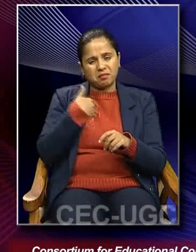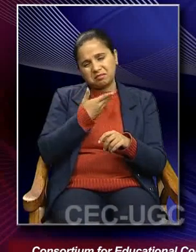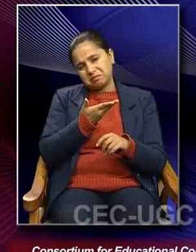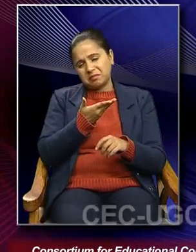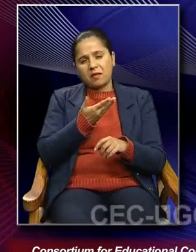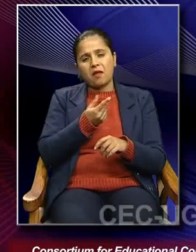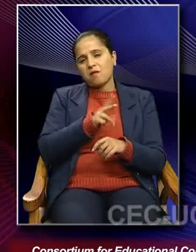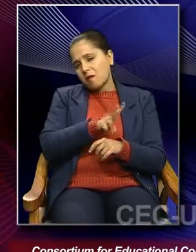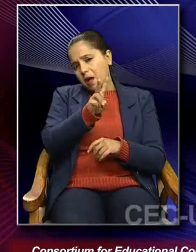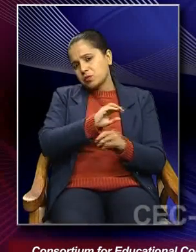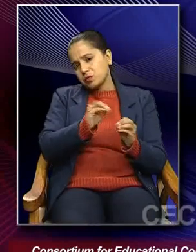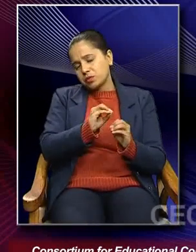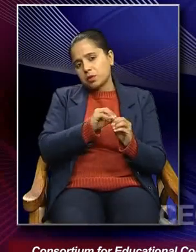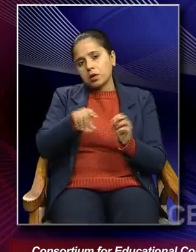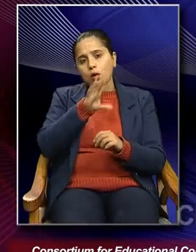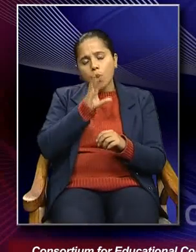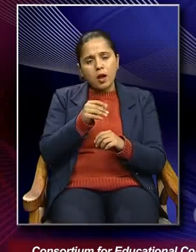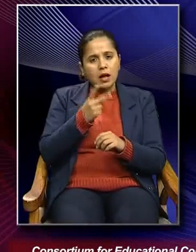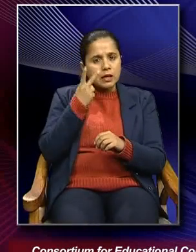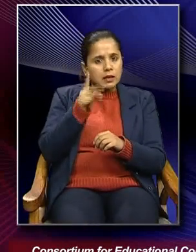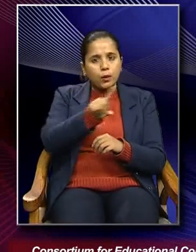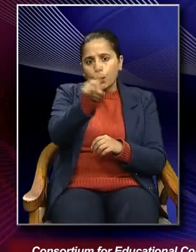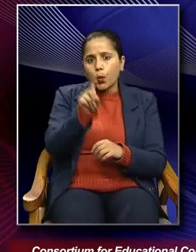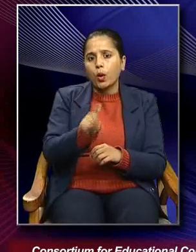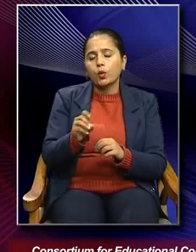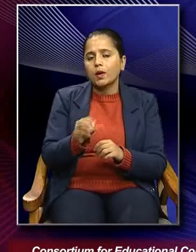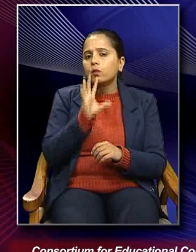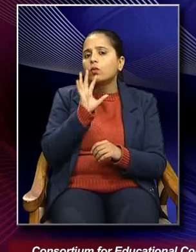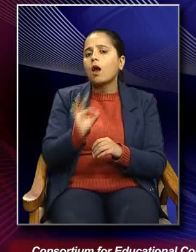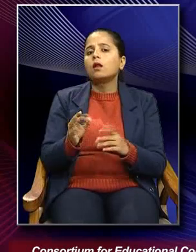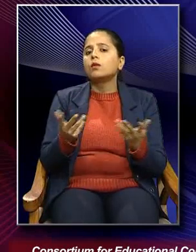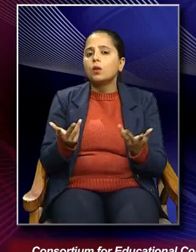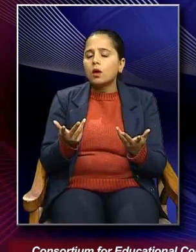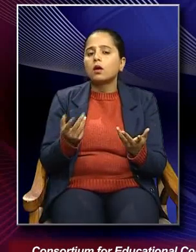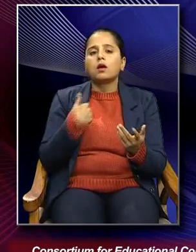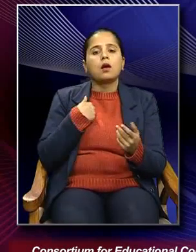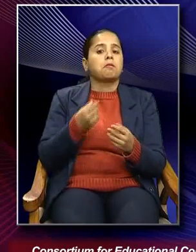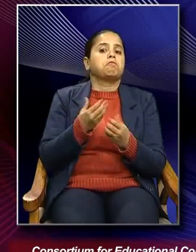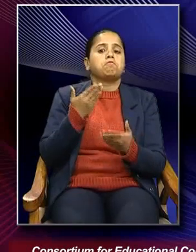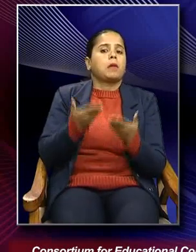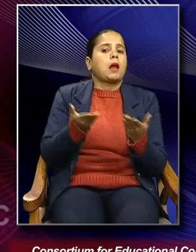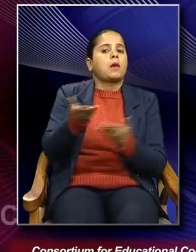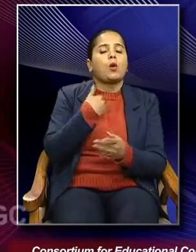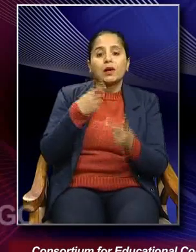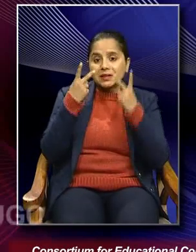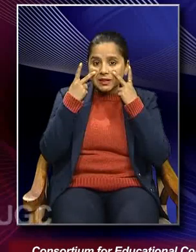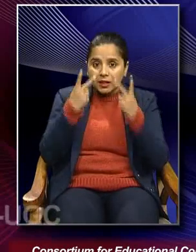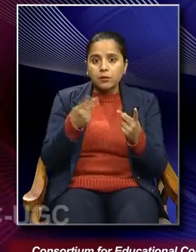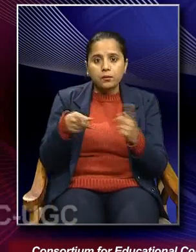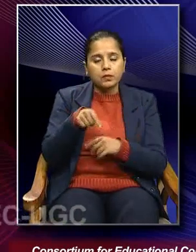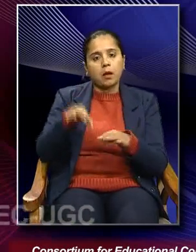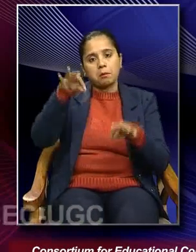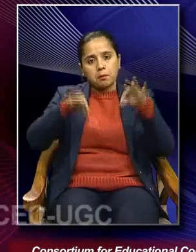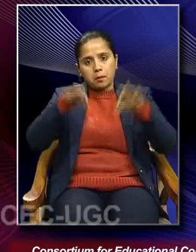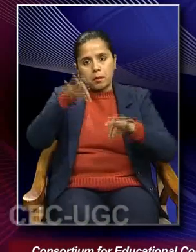assumptions without critically questioning the reality, we would be considered as